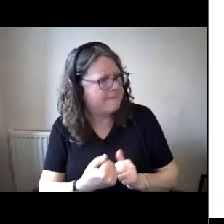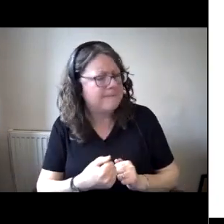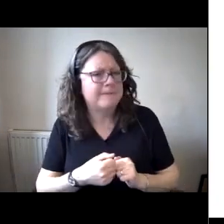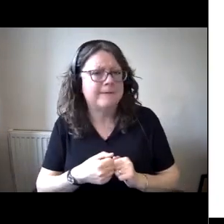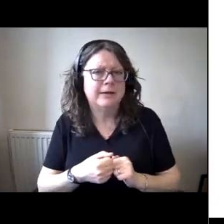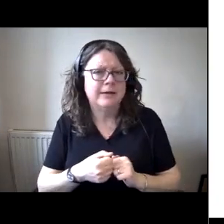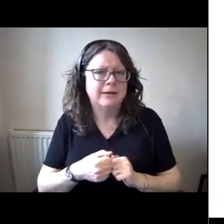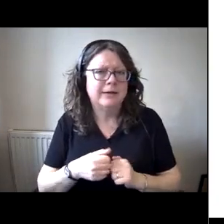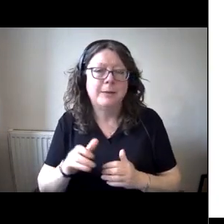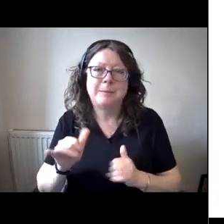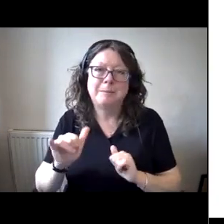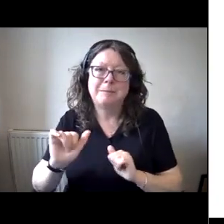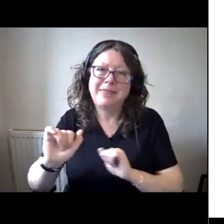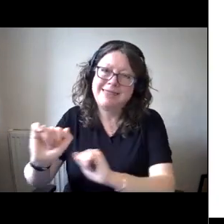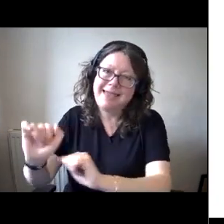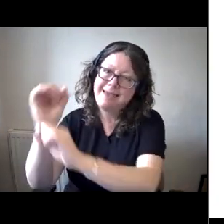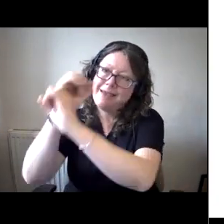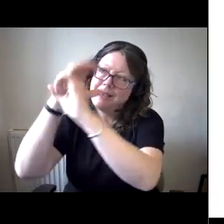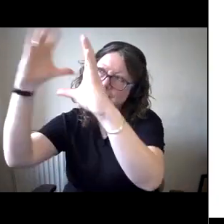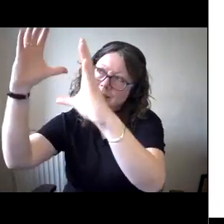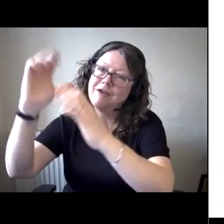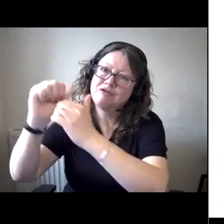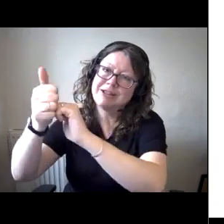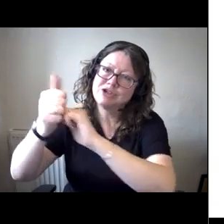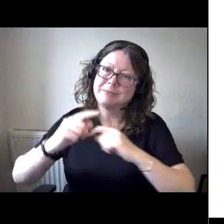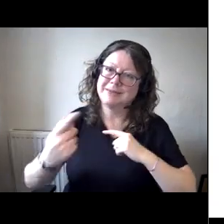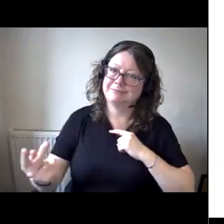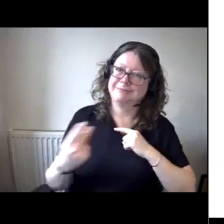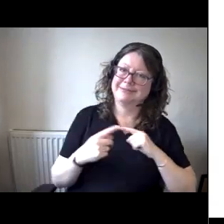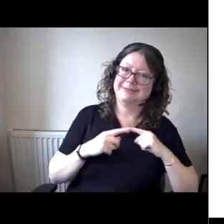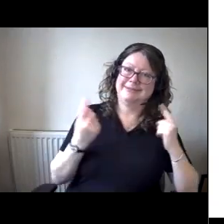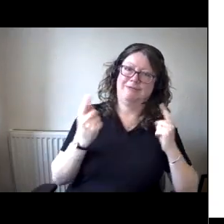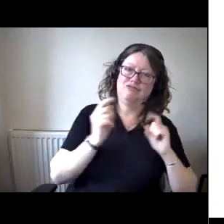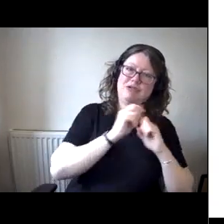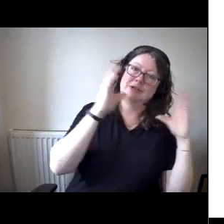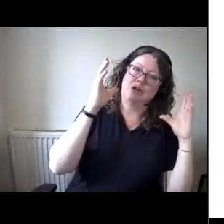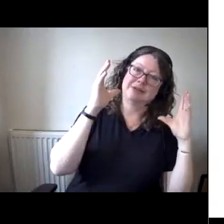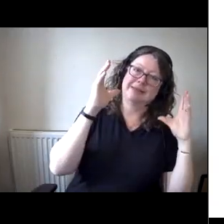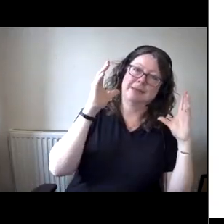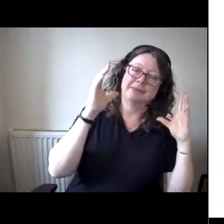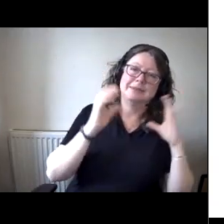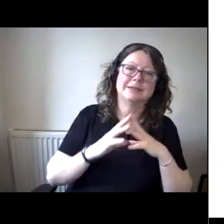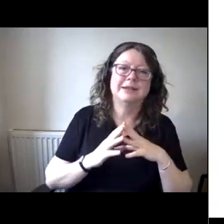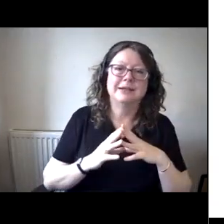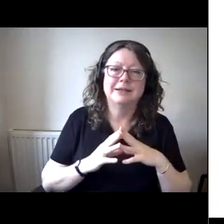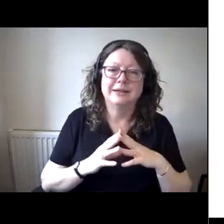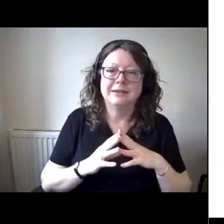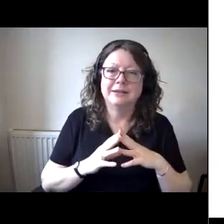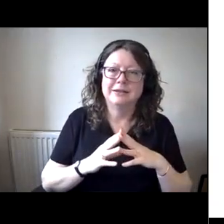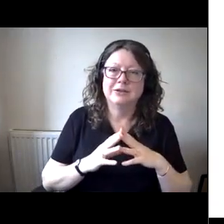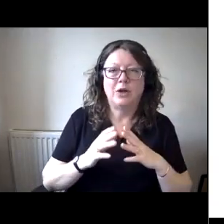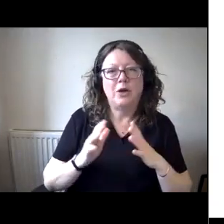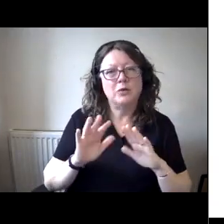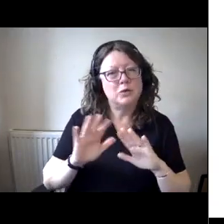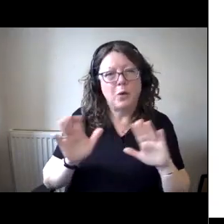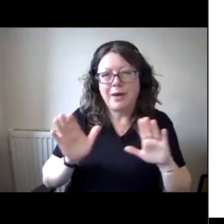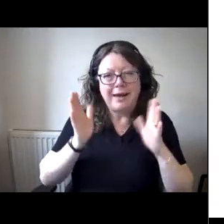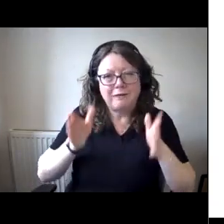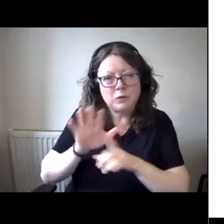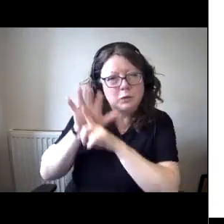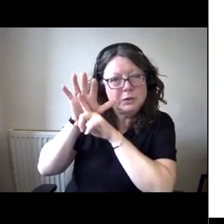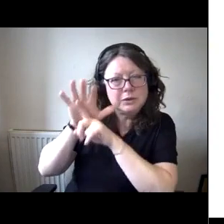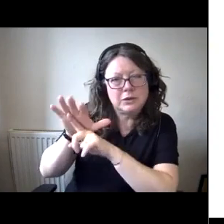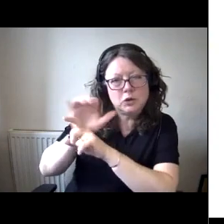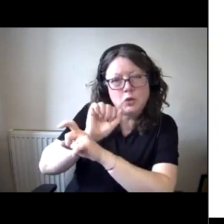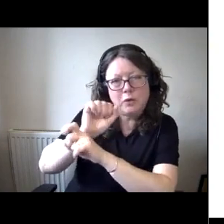them, instead of necessarily imposing on them what we think a friendship needs to look like. For example,